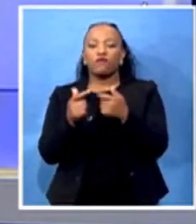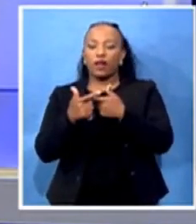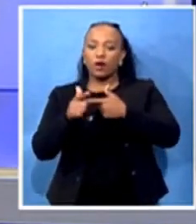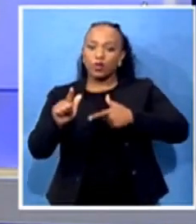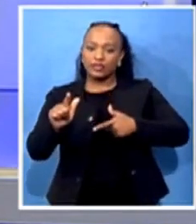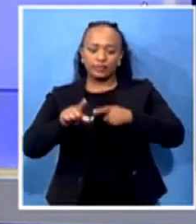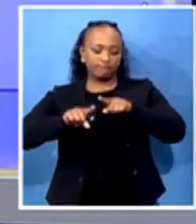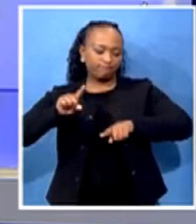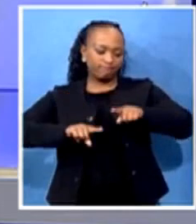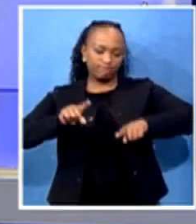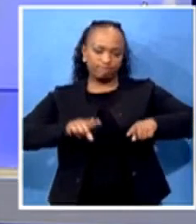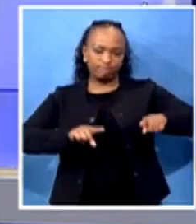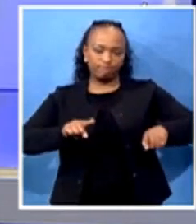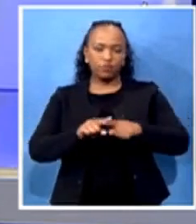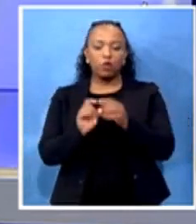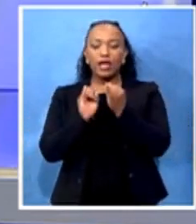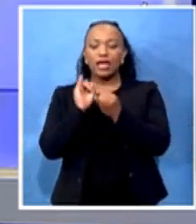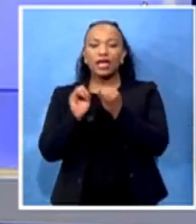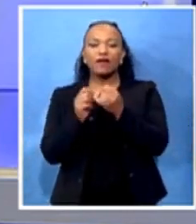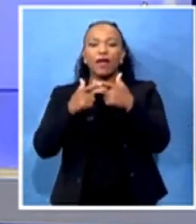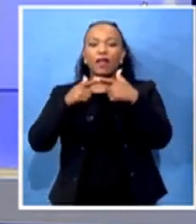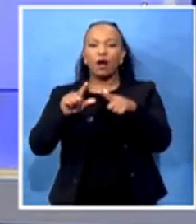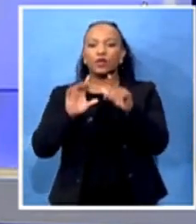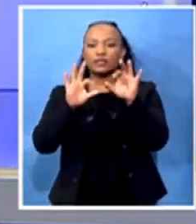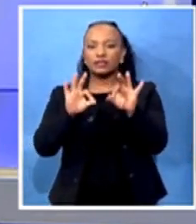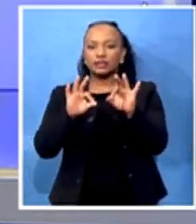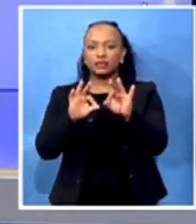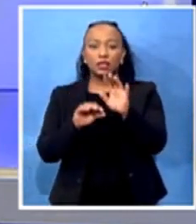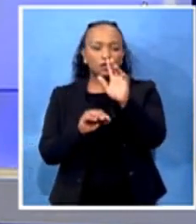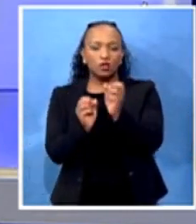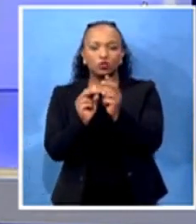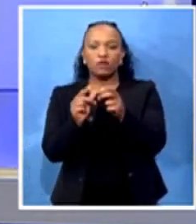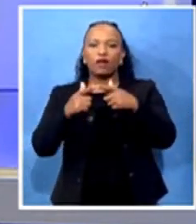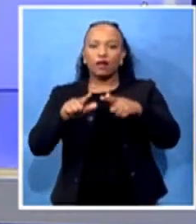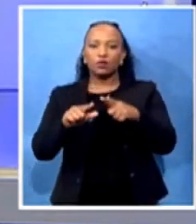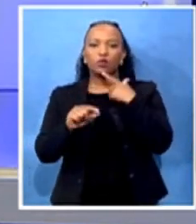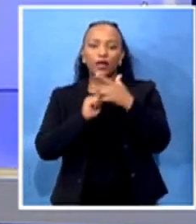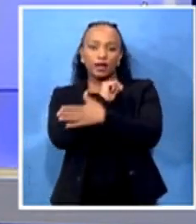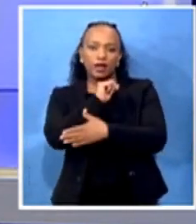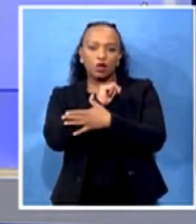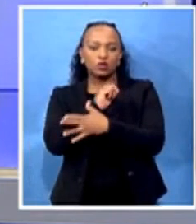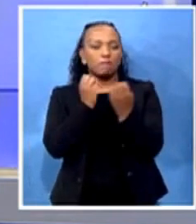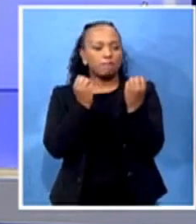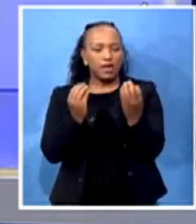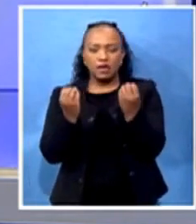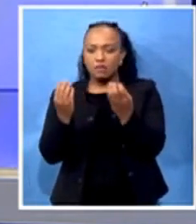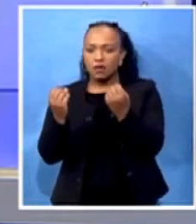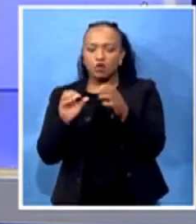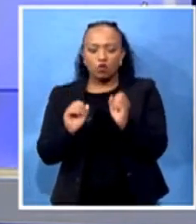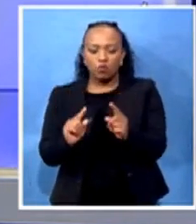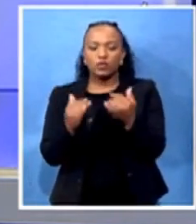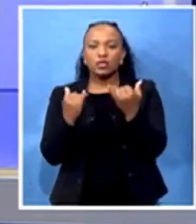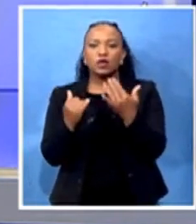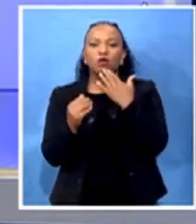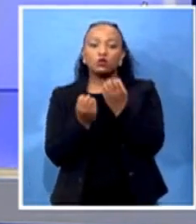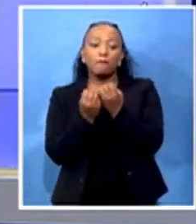official languages, well 12 actually. The country offers plenty of opportunities to become multilingual. Since all the official